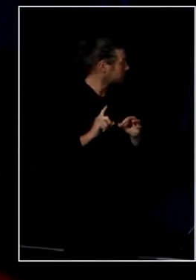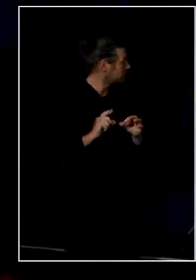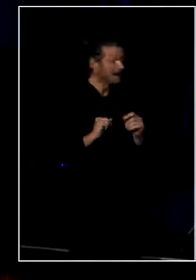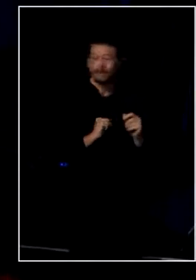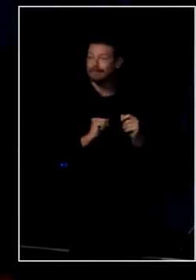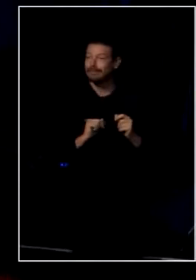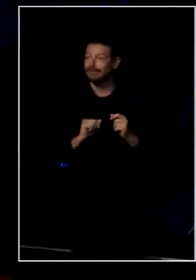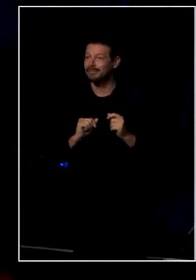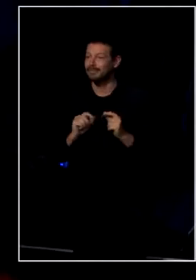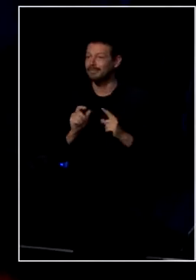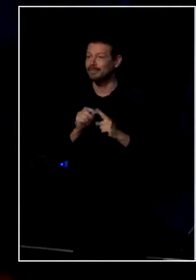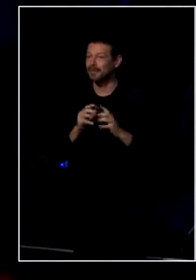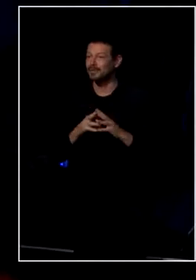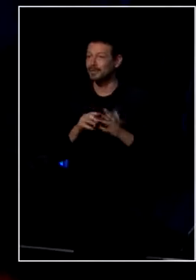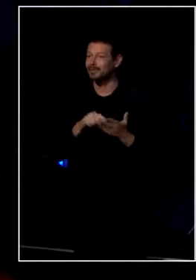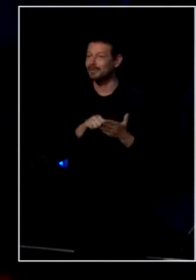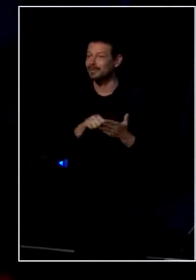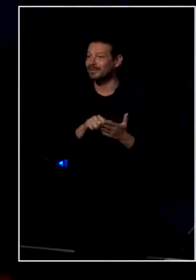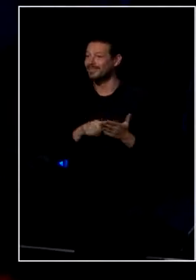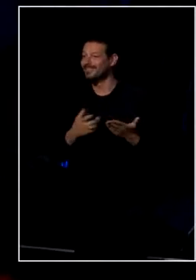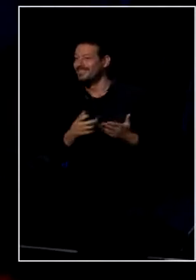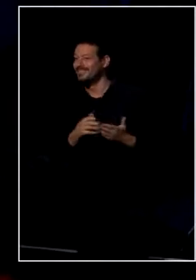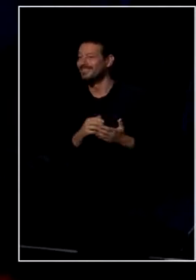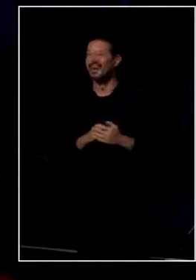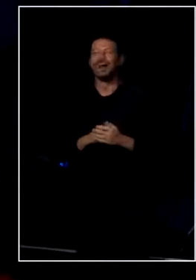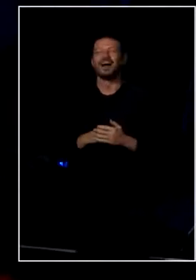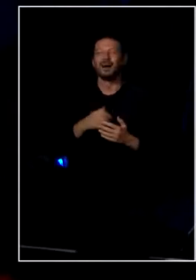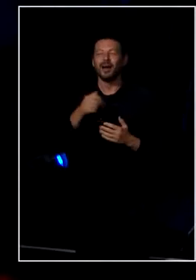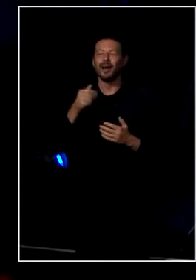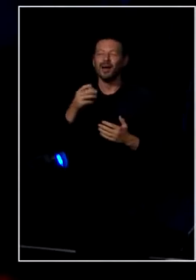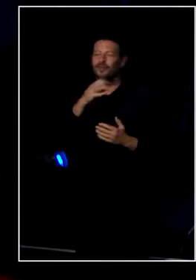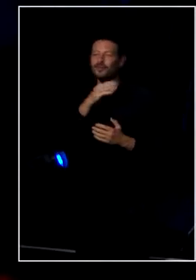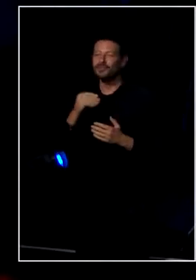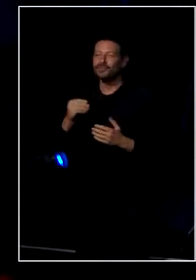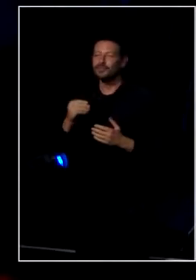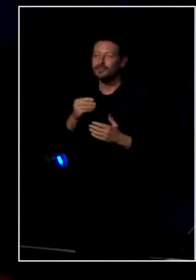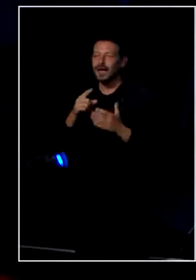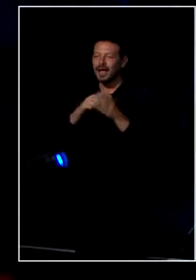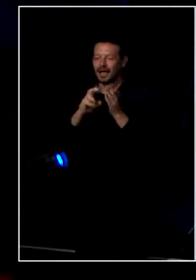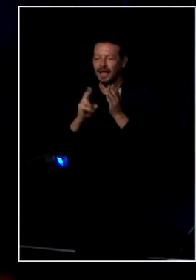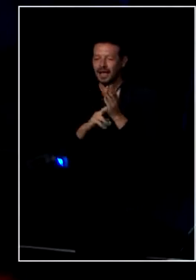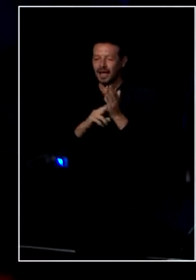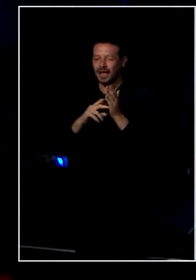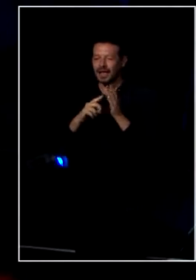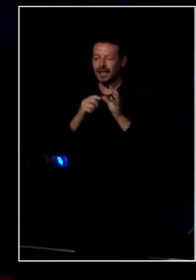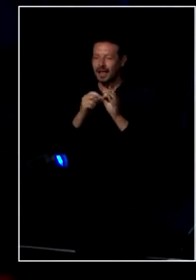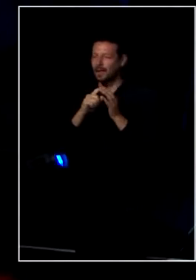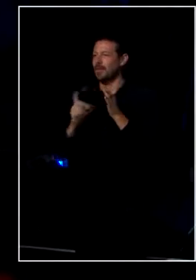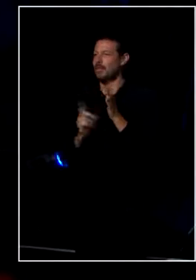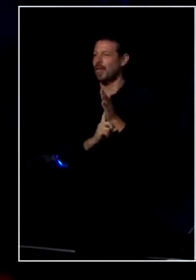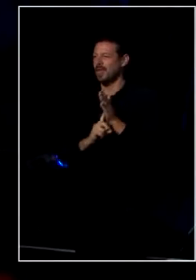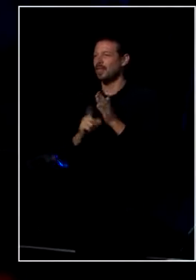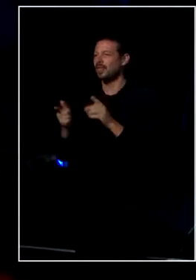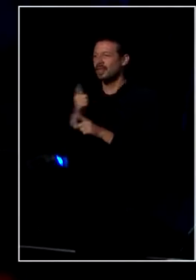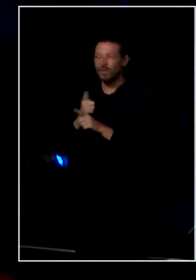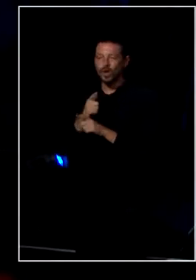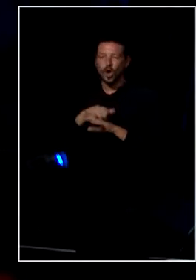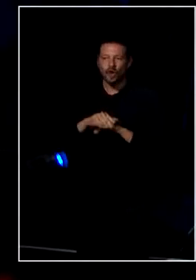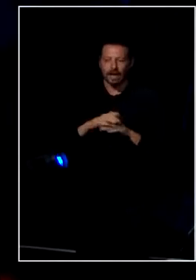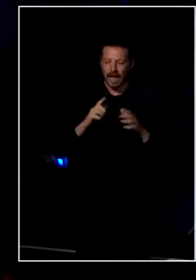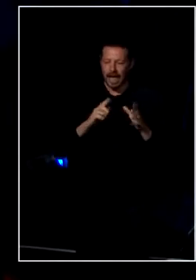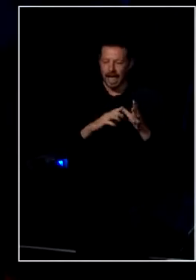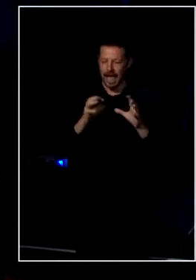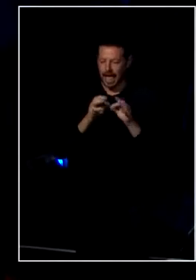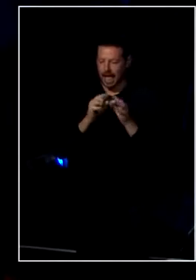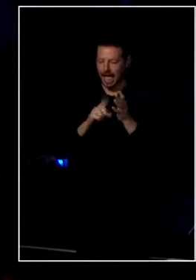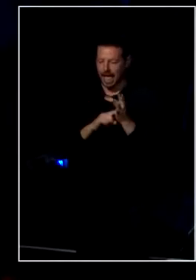can just get Kate's face. But I do know it's from Annabelle on Facebook, and it is around the reception of ableist concepts.